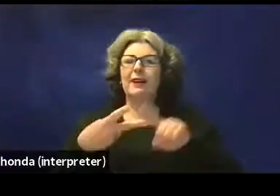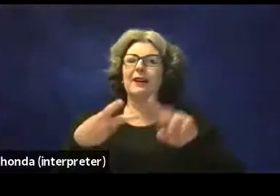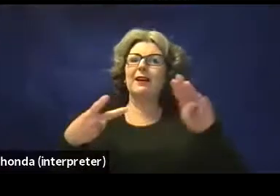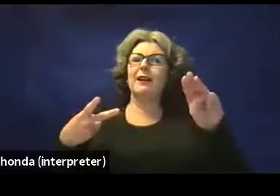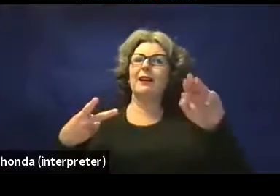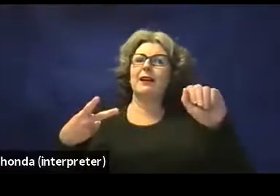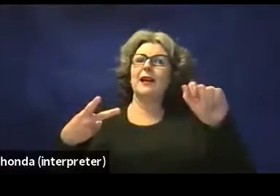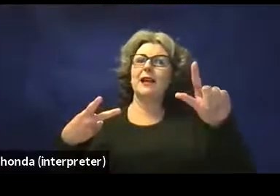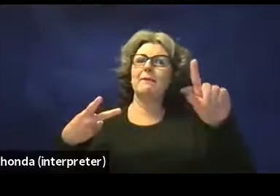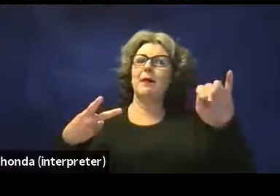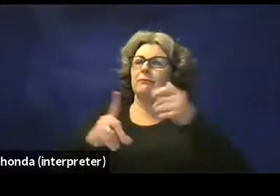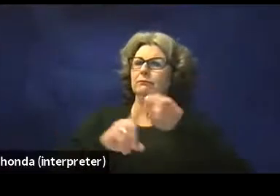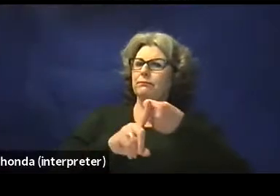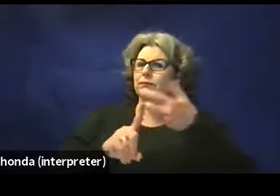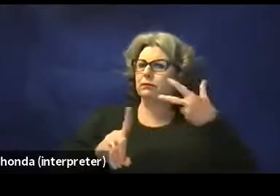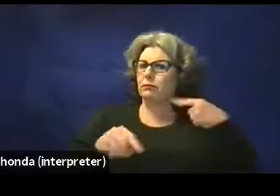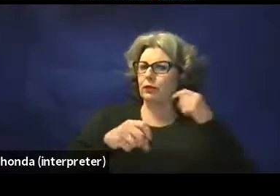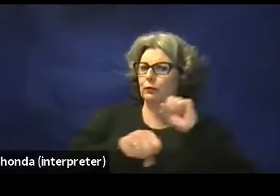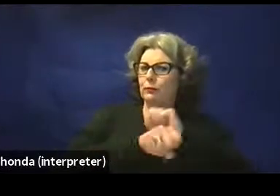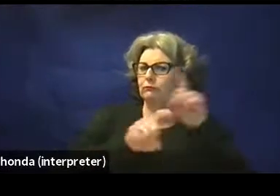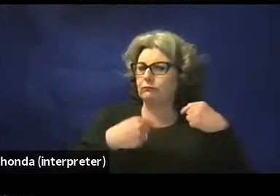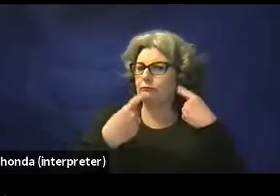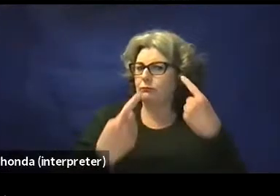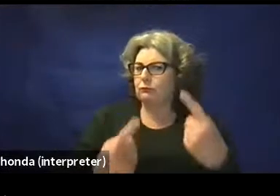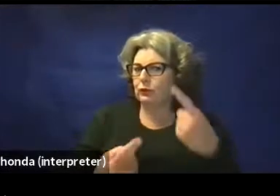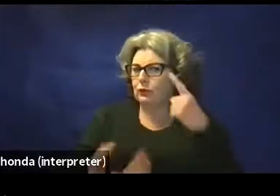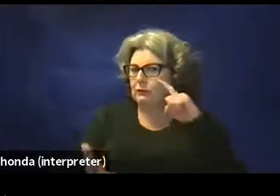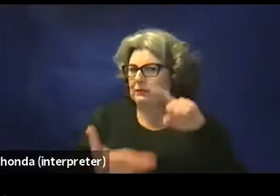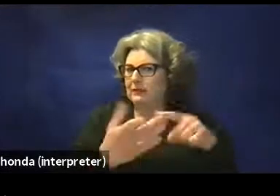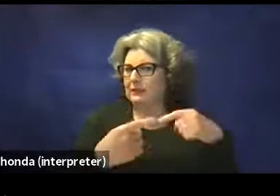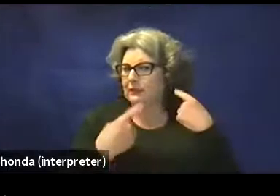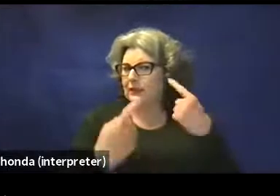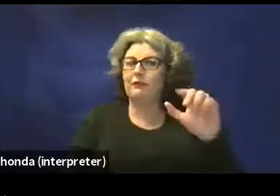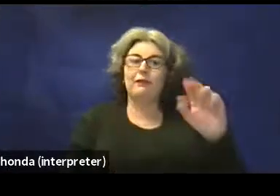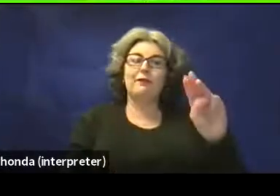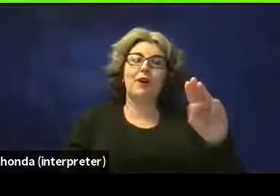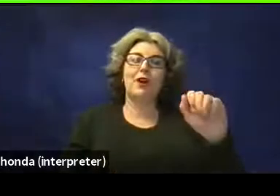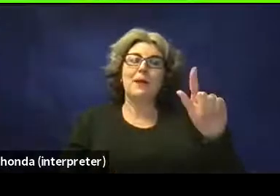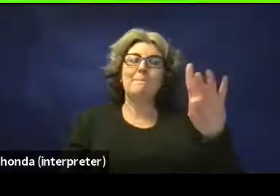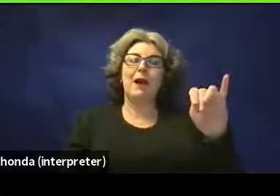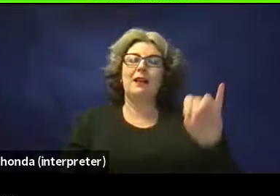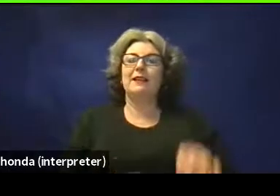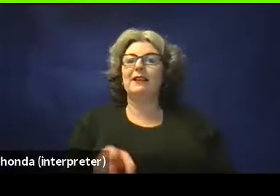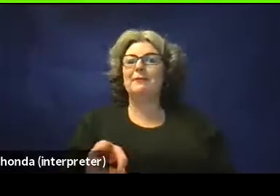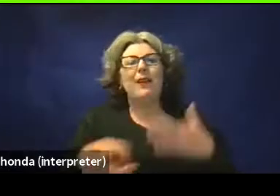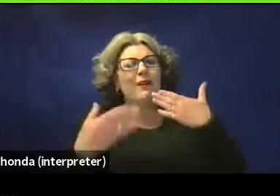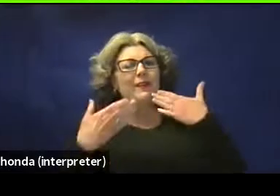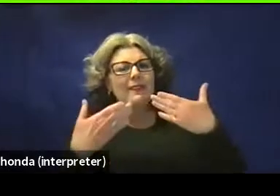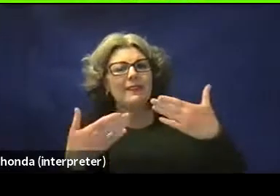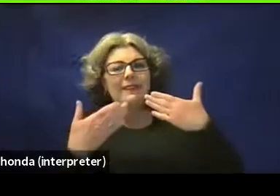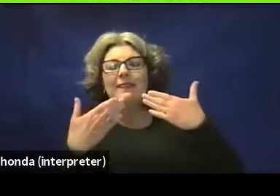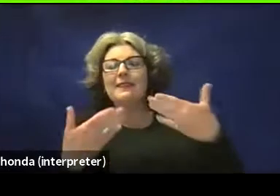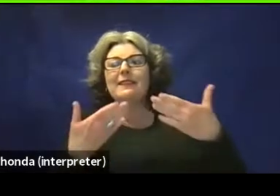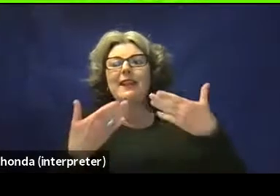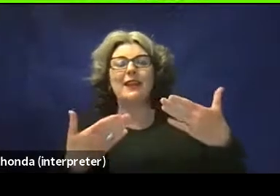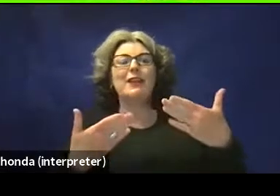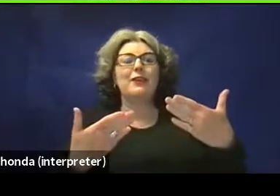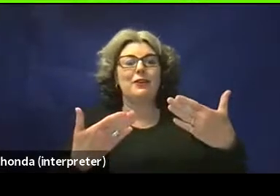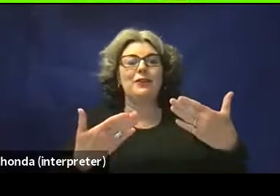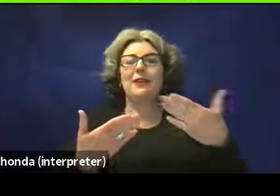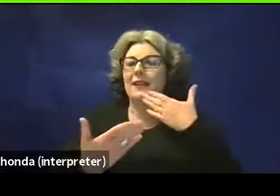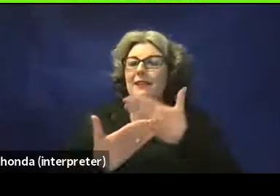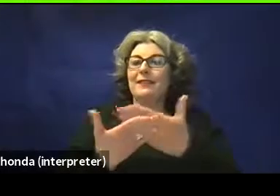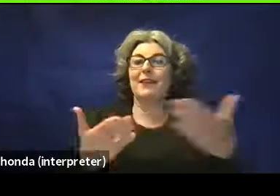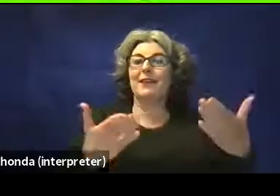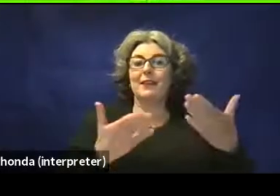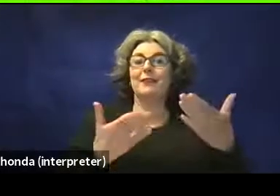you tell us a little bit about some of what you've been working on and what you've been seeing? Yeah, so thank you, Professor Moland, and thank you to